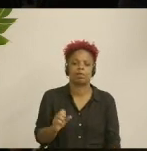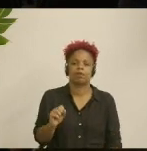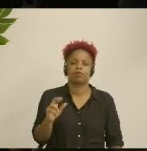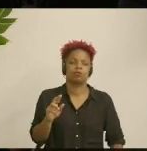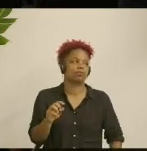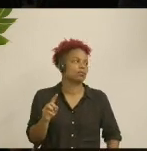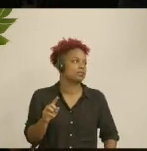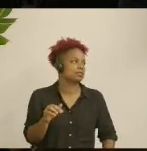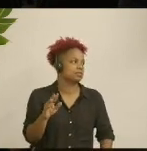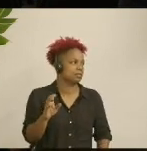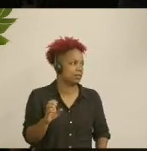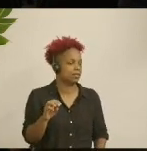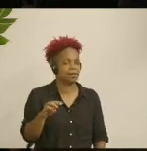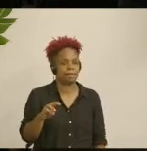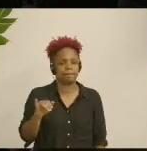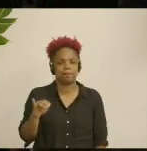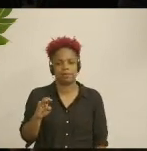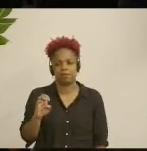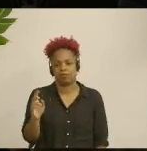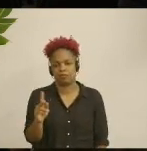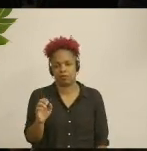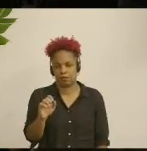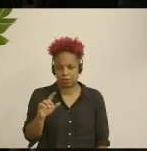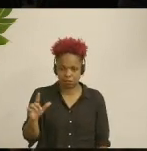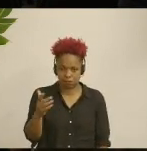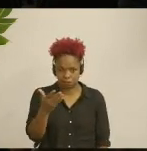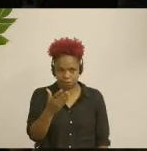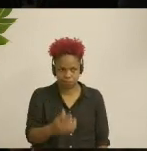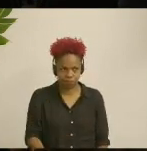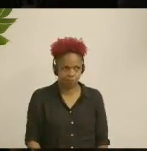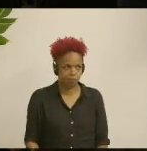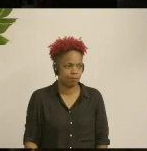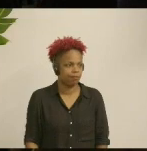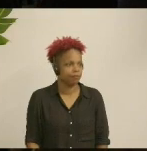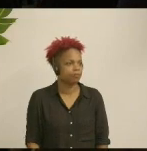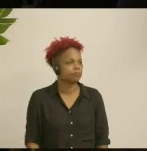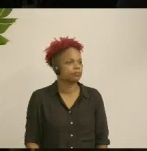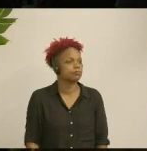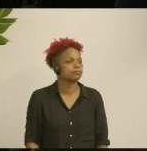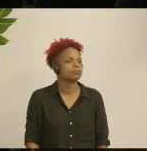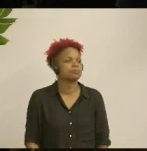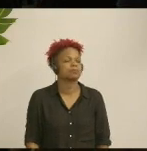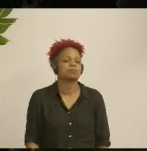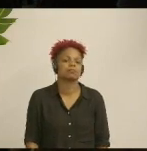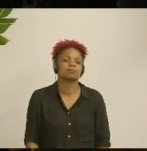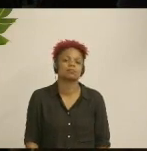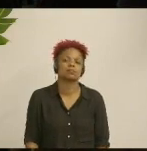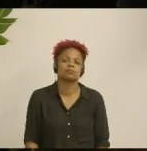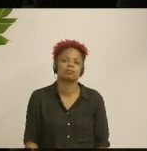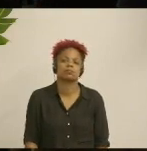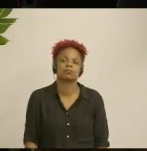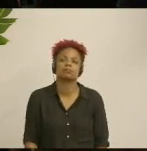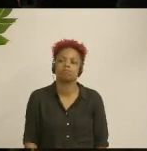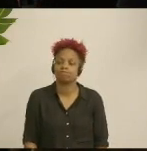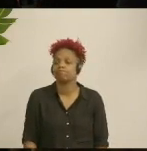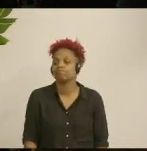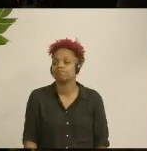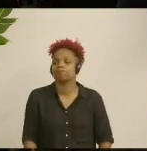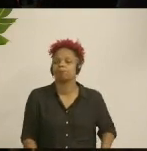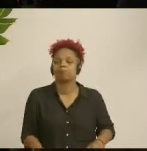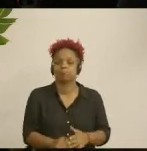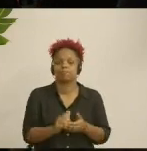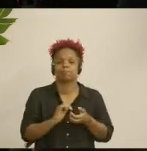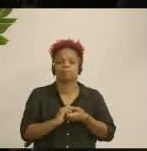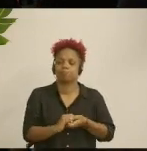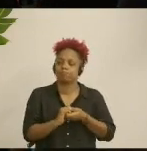Let me start. Well, congratulations, Dr. Campo, and thank you very much for your presentation. And you are absolutely right with